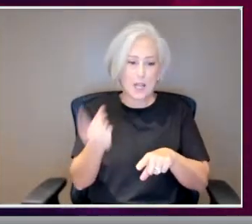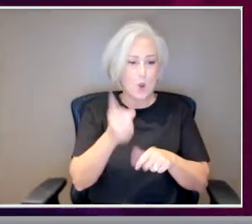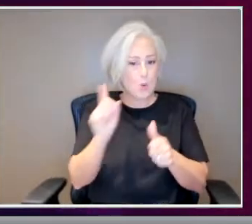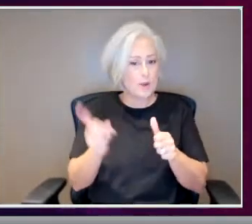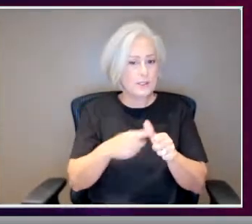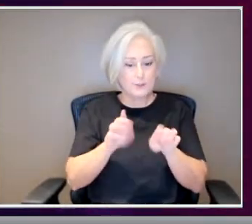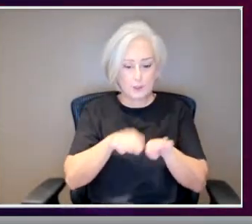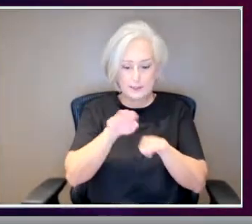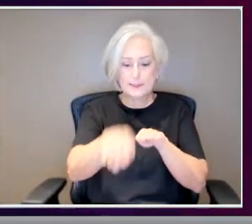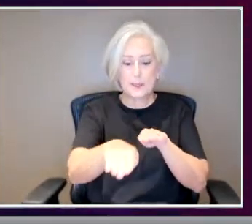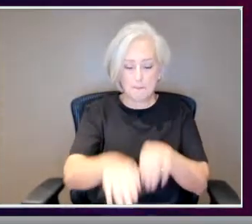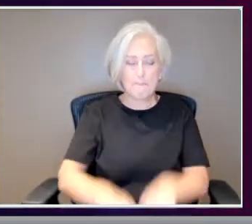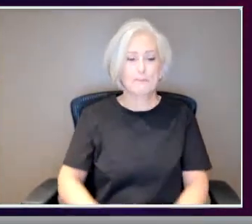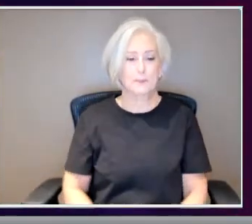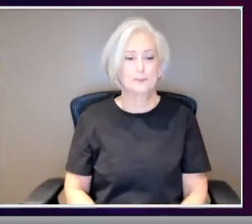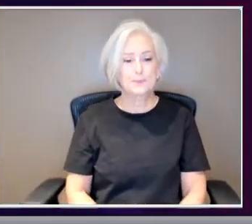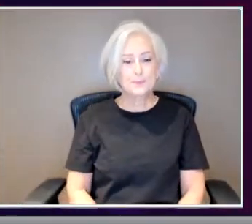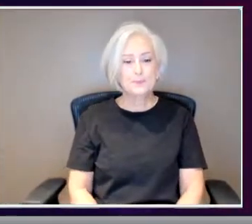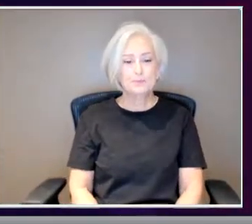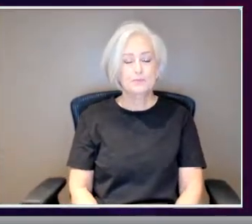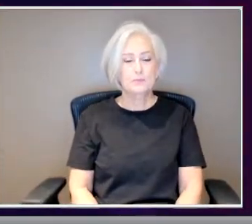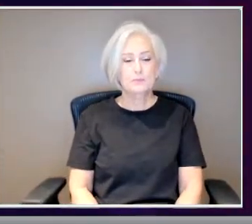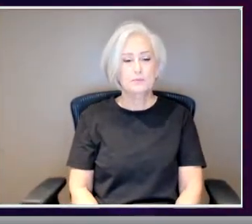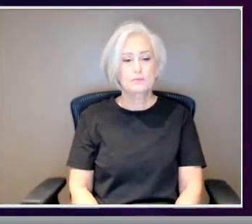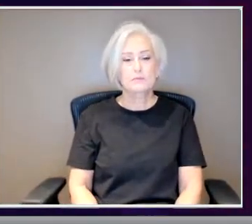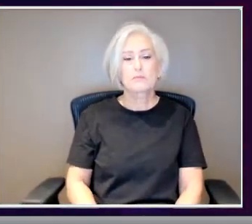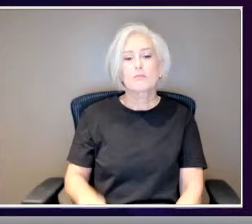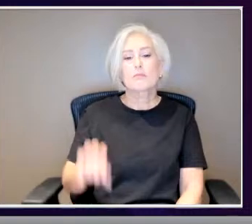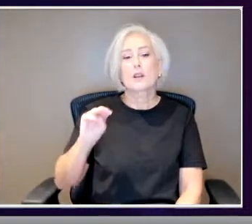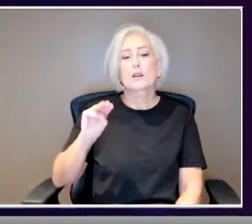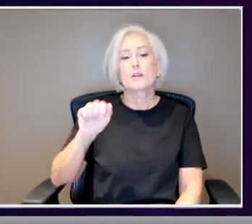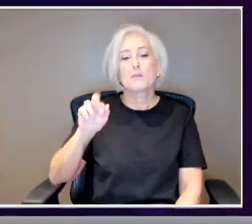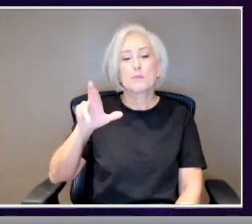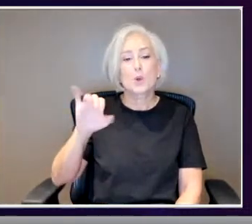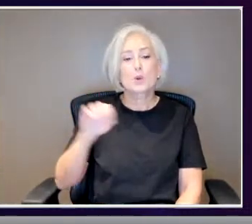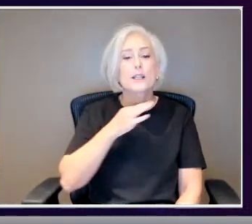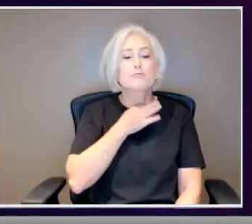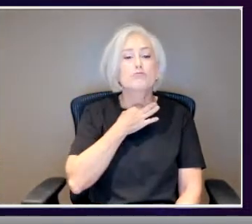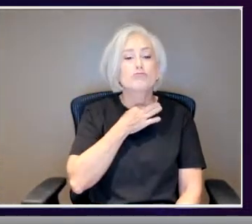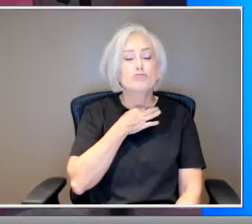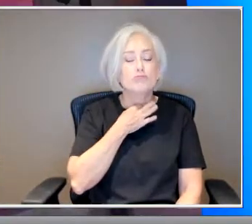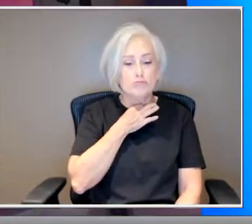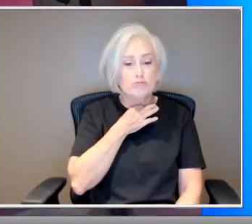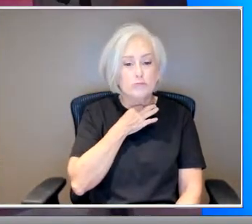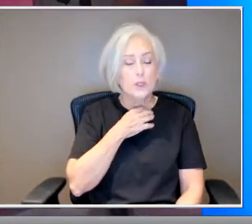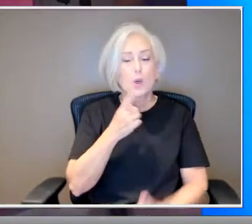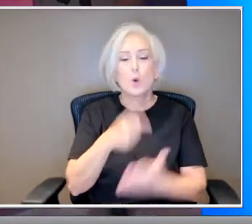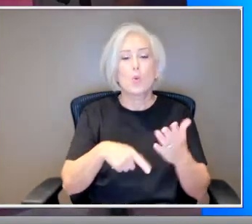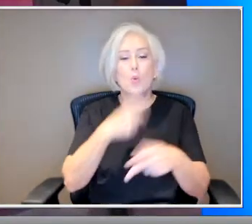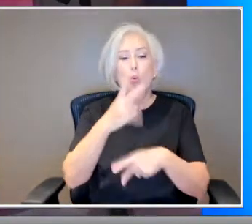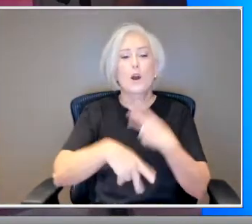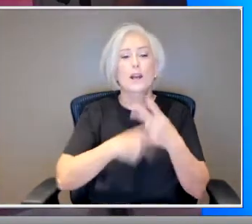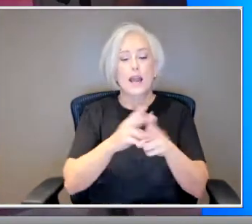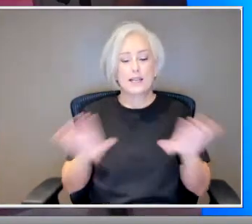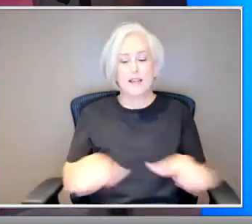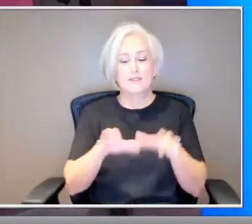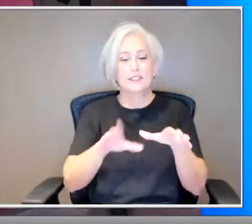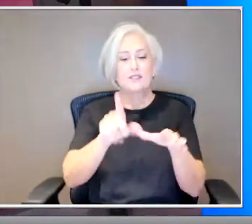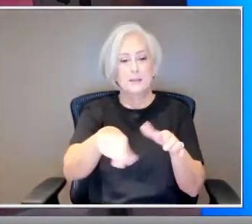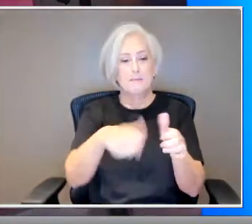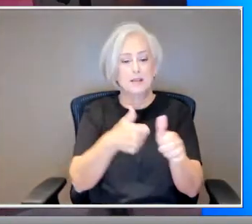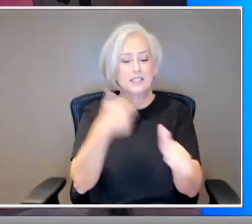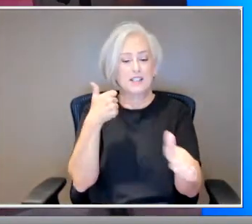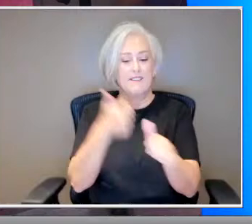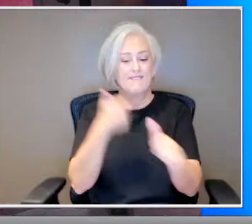go to transplant. Marie has a question for Erica. Marie wants to know, what types of activities do you have to avoid? You mentioned